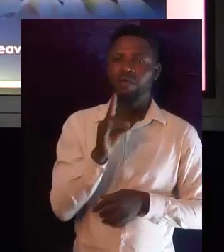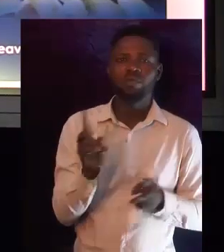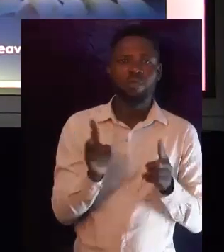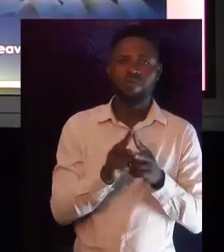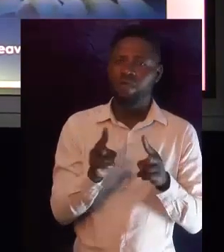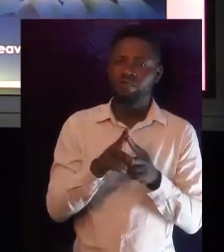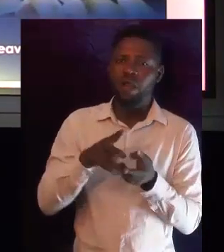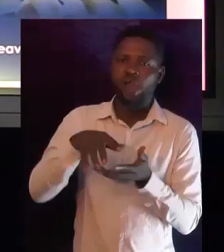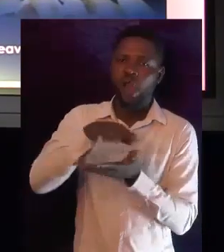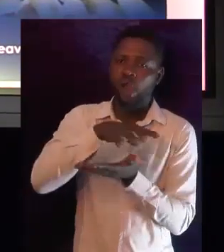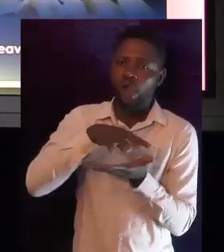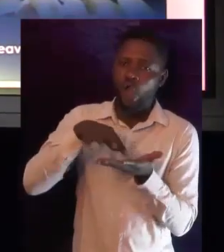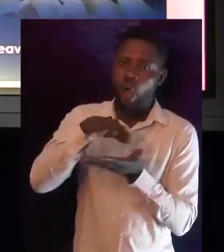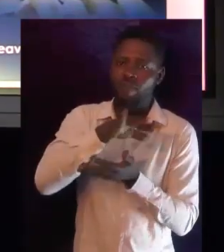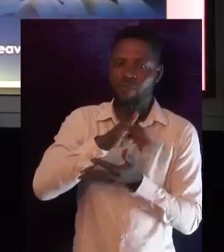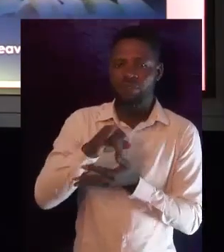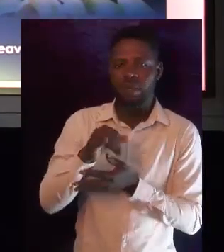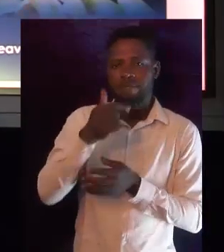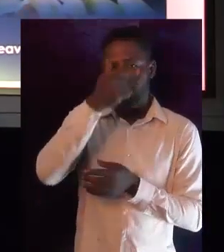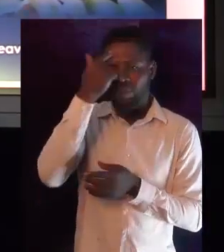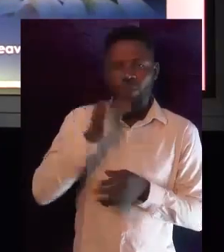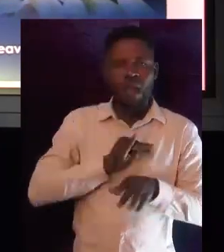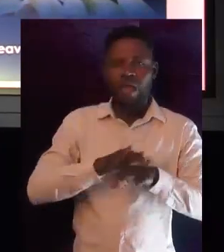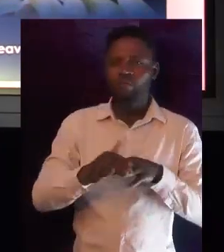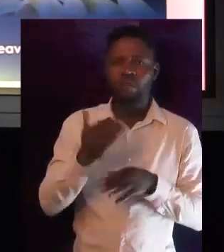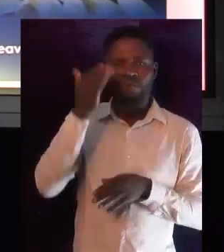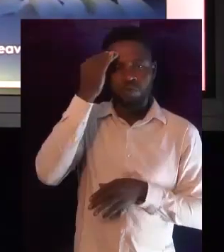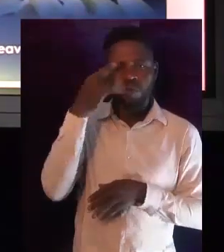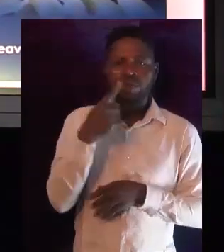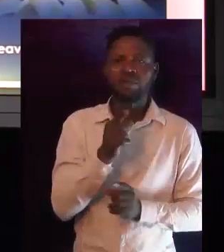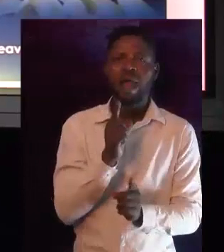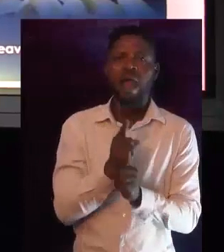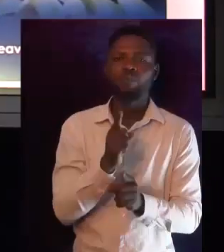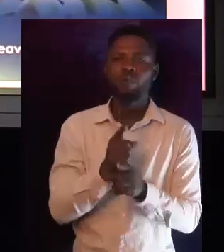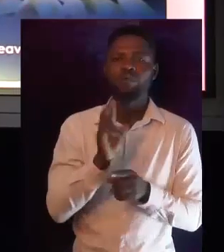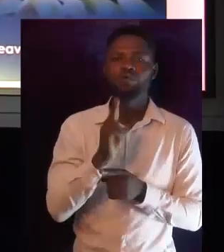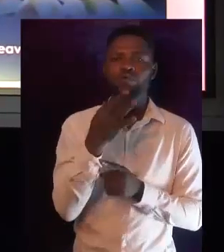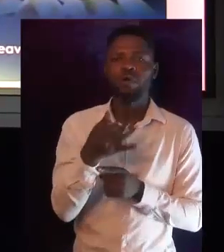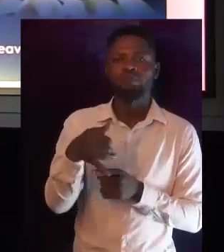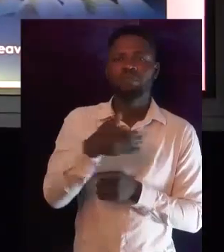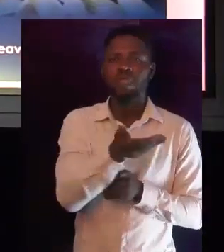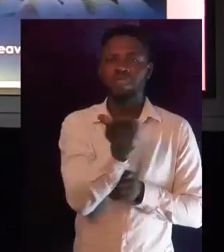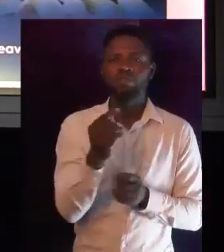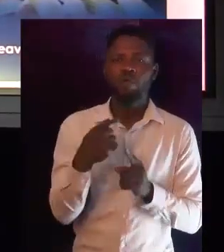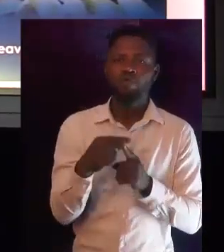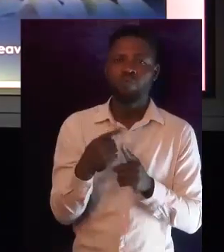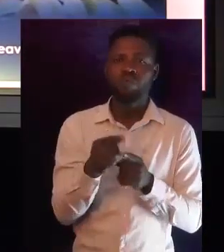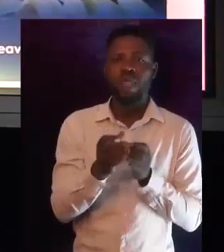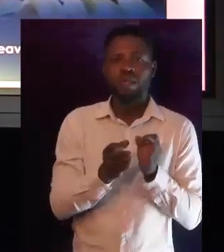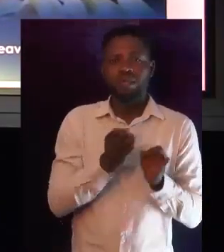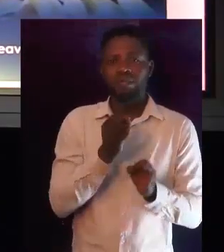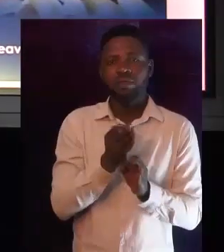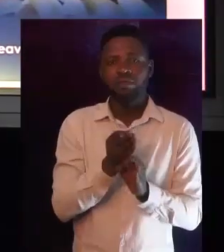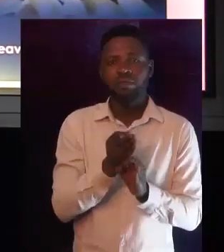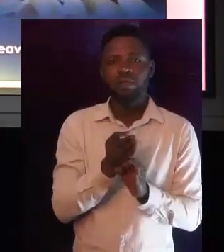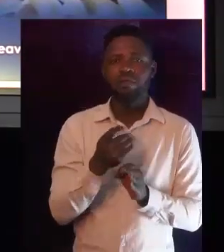very, very confusing because I don't know the appropriate use of those words. So instead